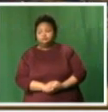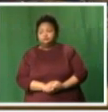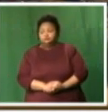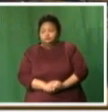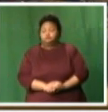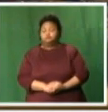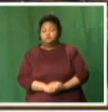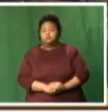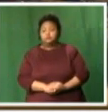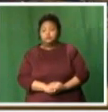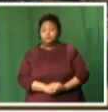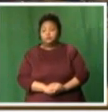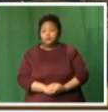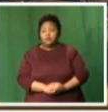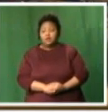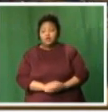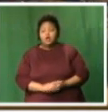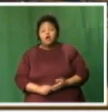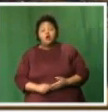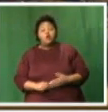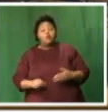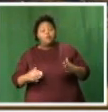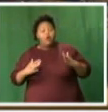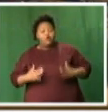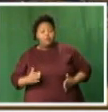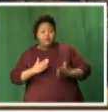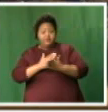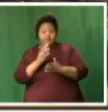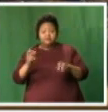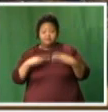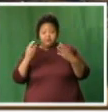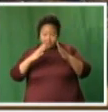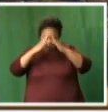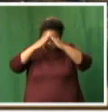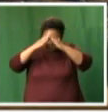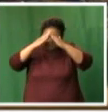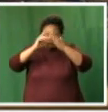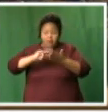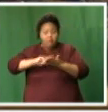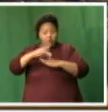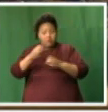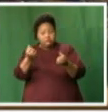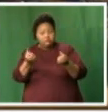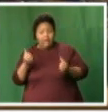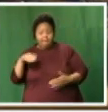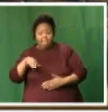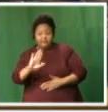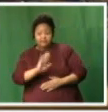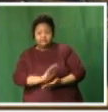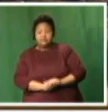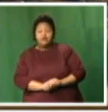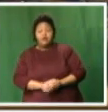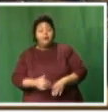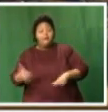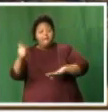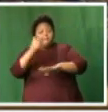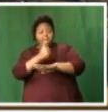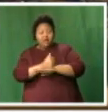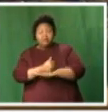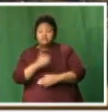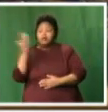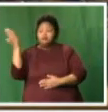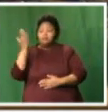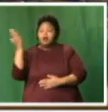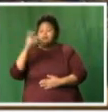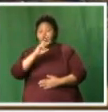tekucinisekisa emalungelo ebakhoseli lapha eveni. Lokuvedwe lisekela lemphatsi wakhomishana welibandla lelibuke emalungelo ebantfu ngesikhatsi